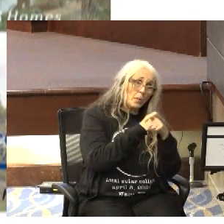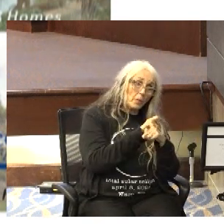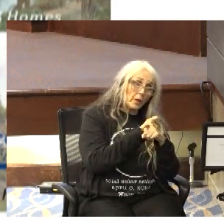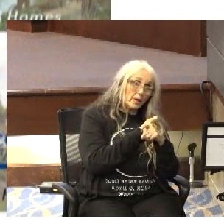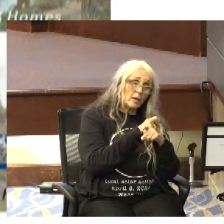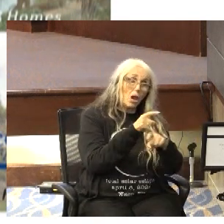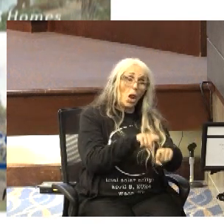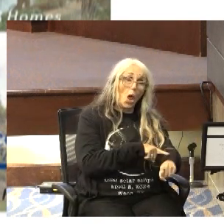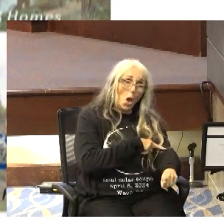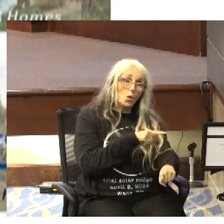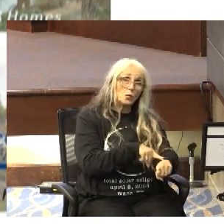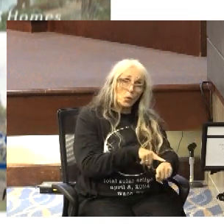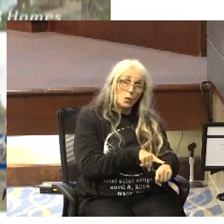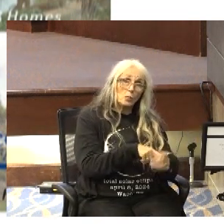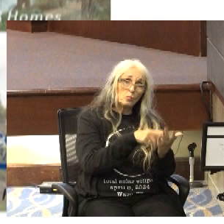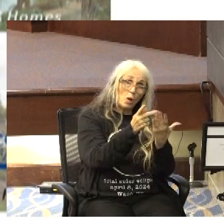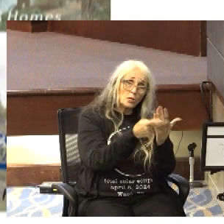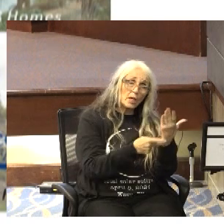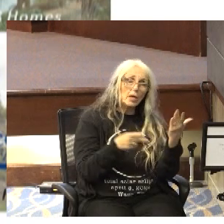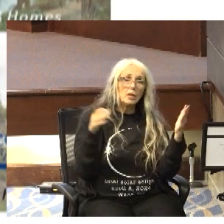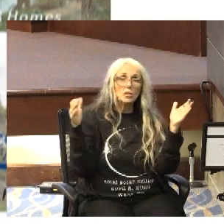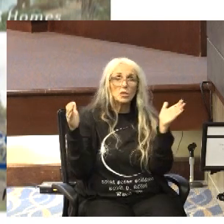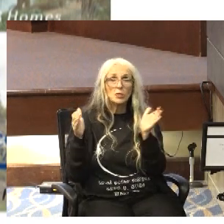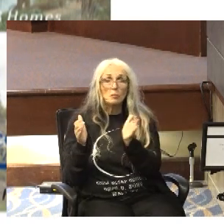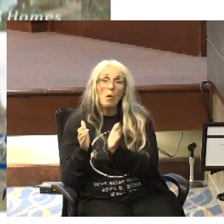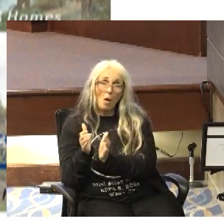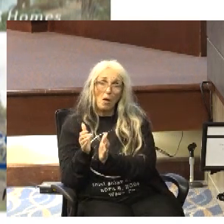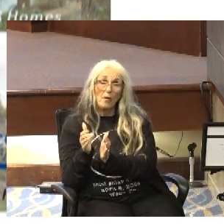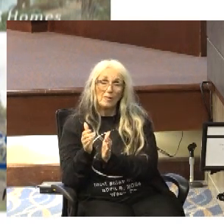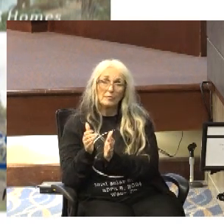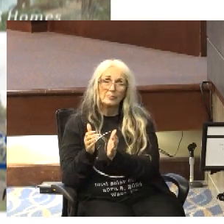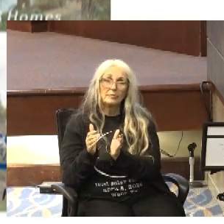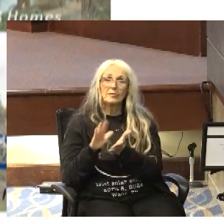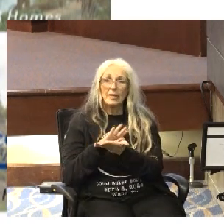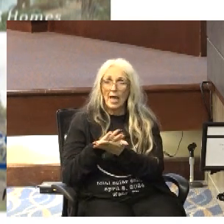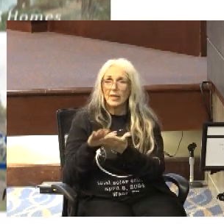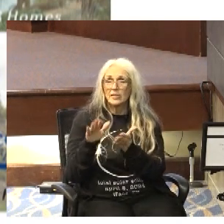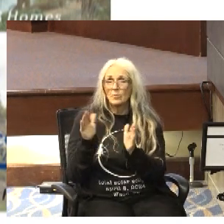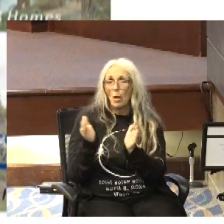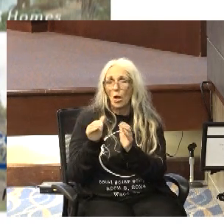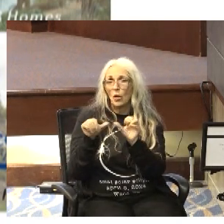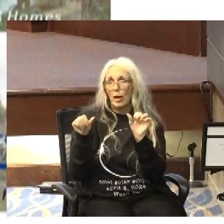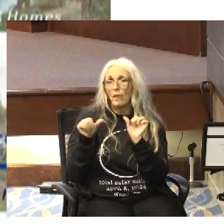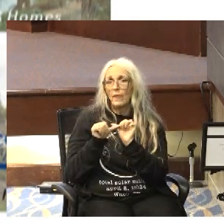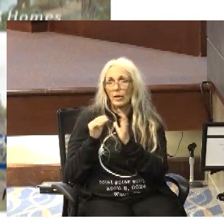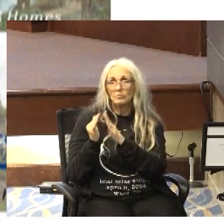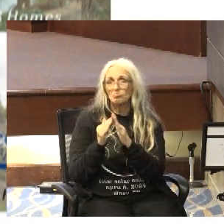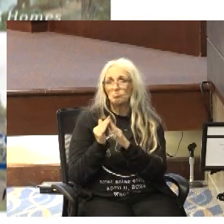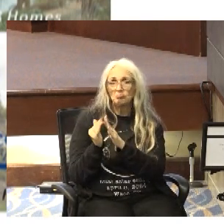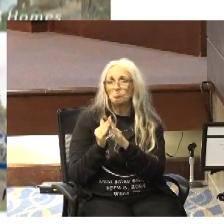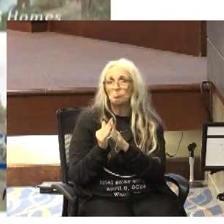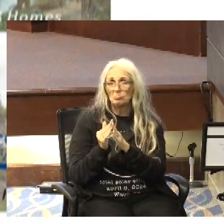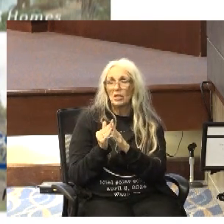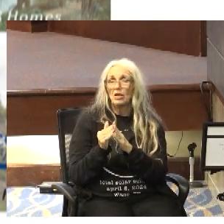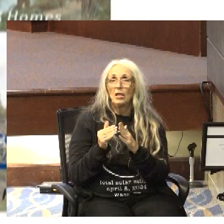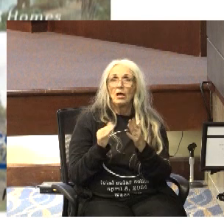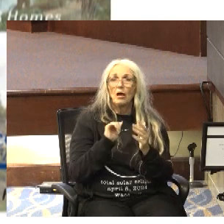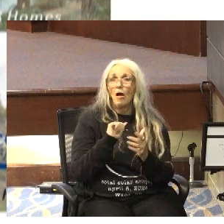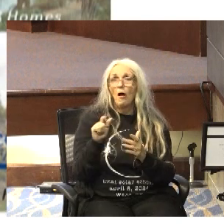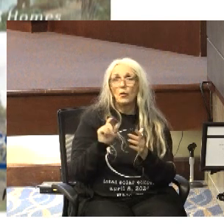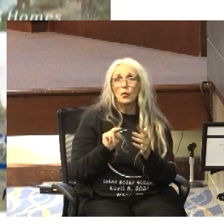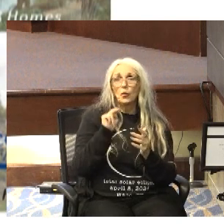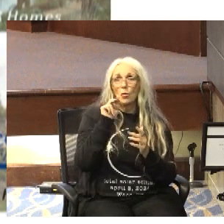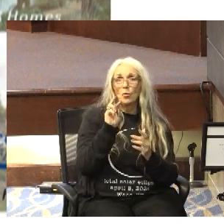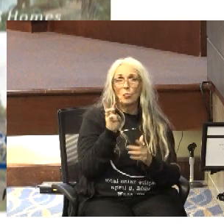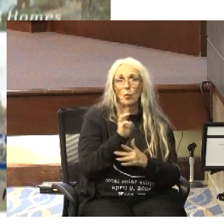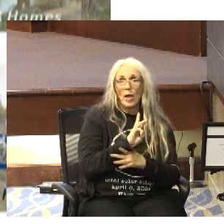long-term projects on down to unique and quaint neighborhoods. All primarily within the Northwest